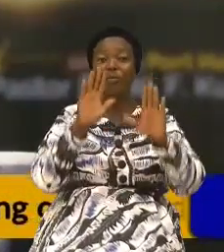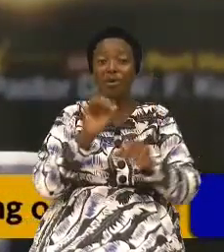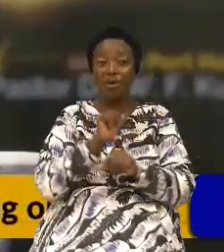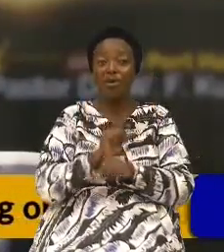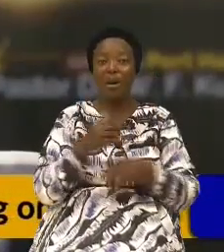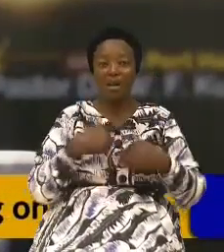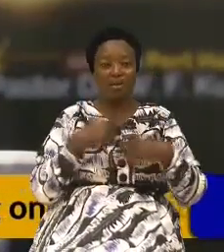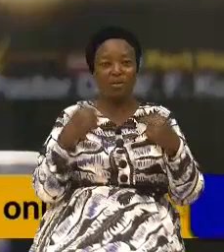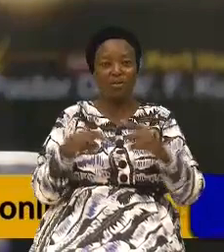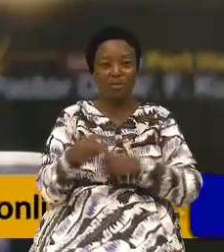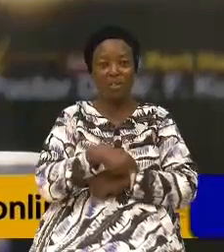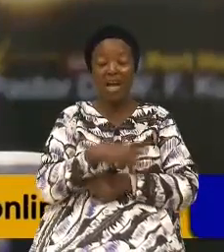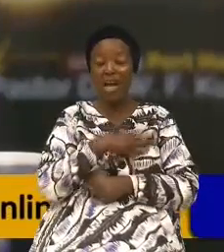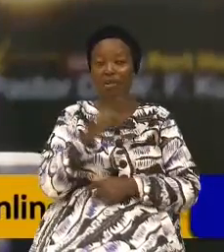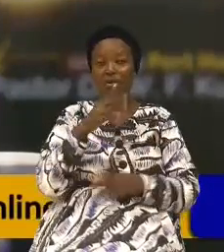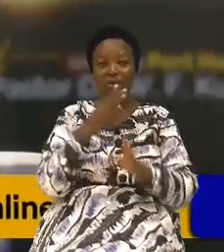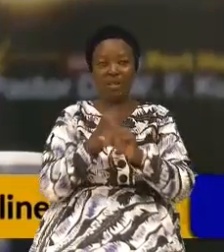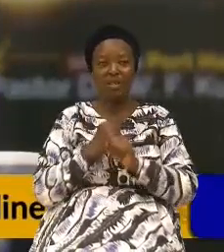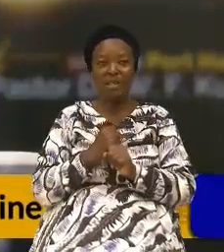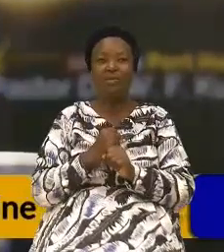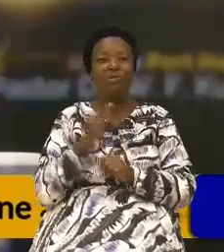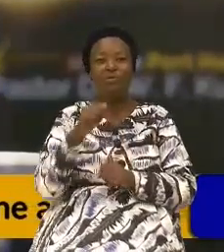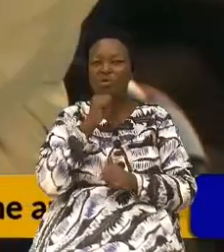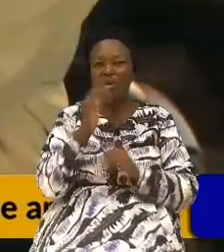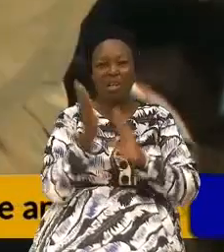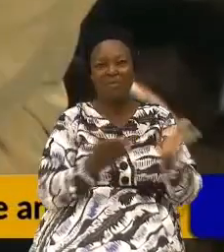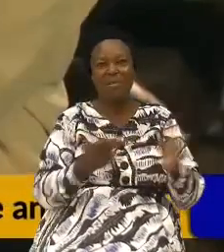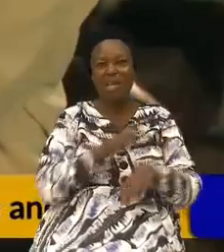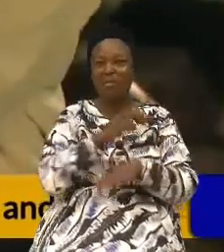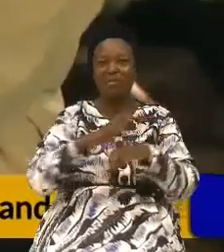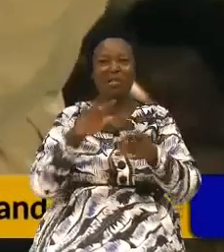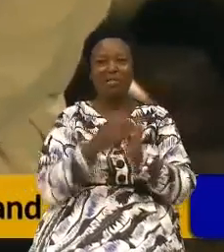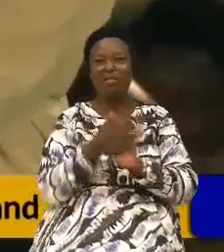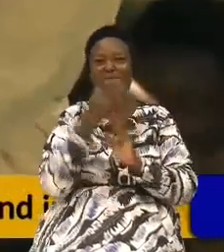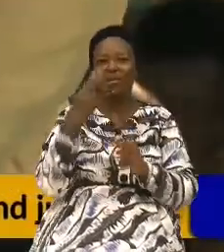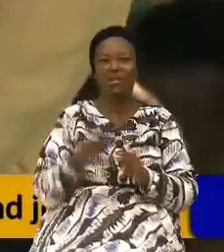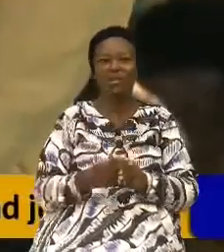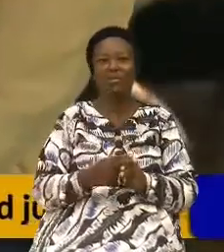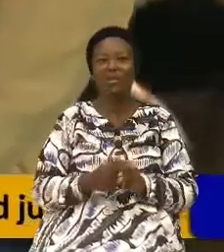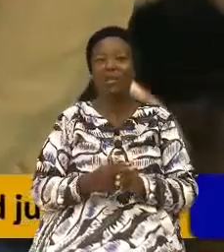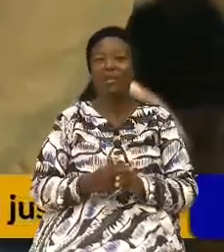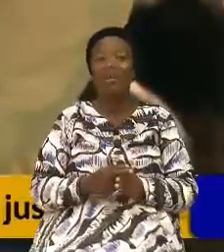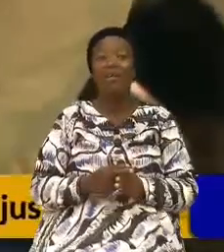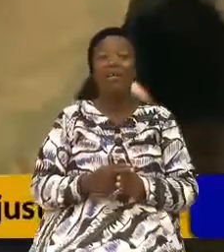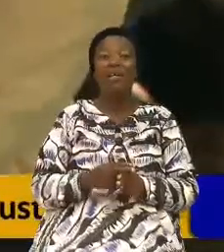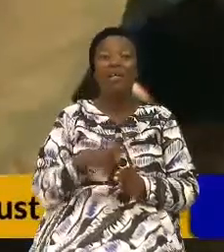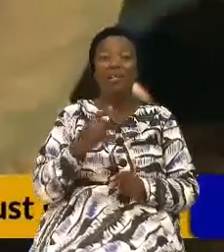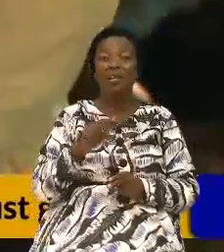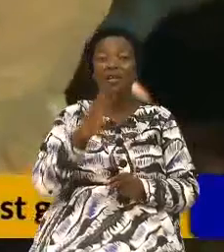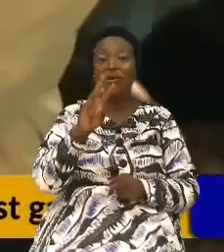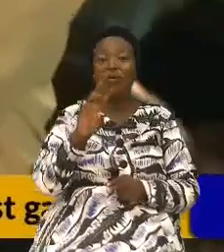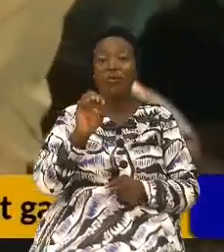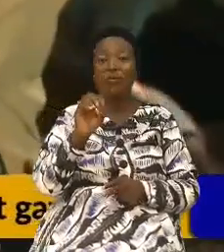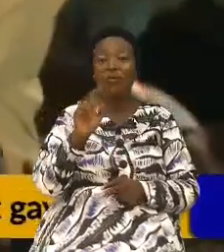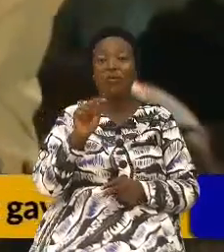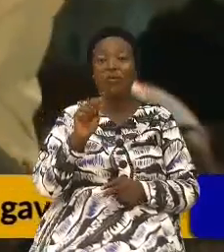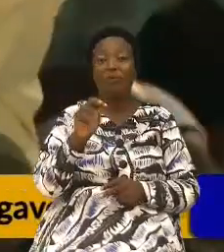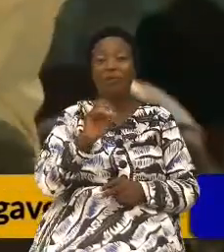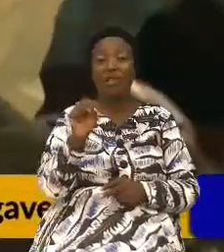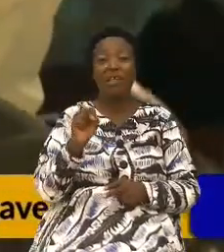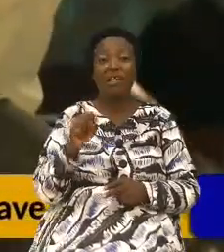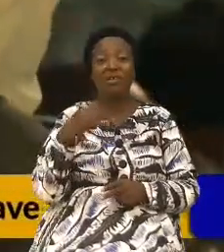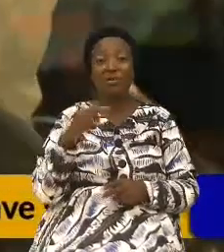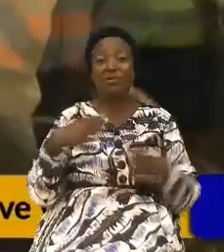receive. You will not leave here empty. The wetness of healing,